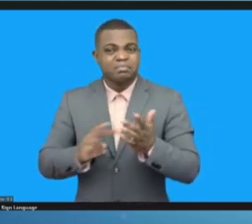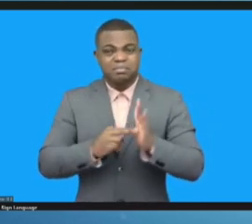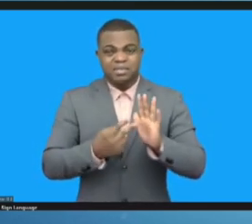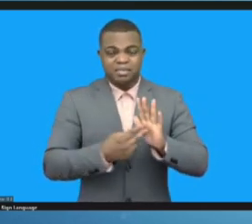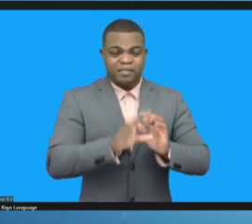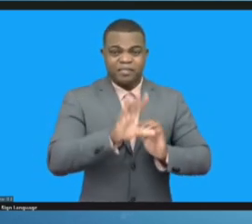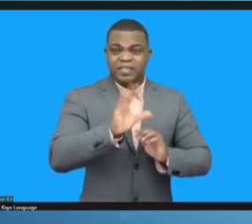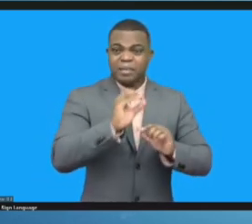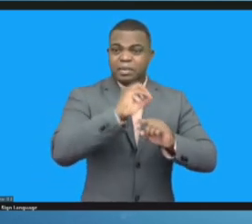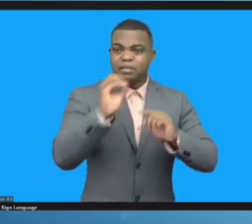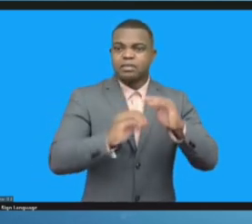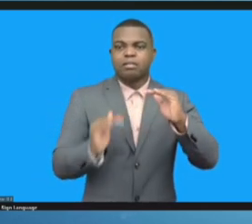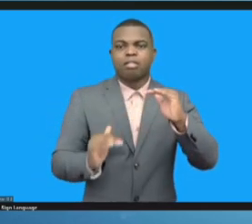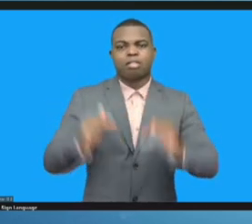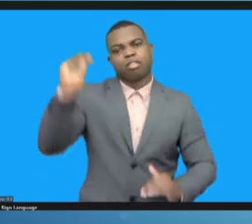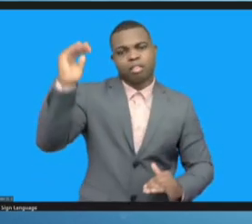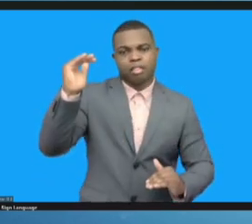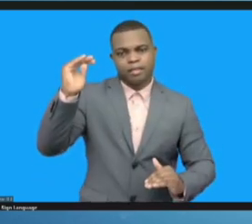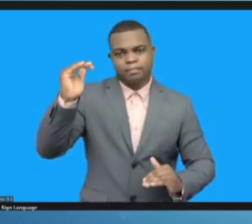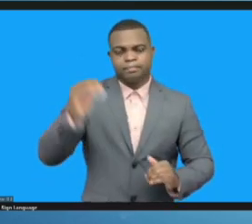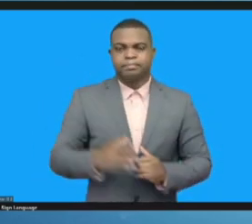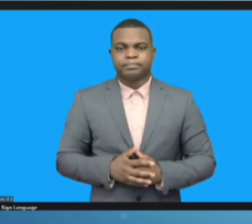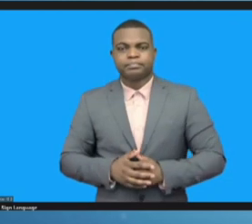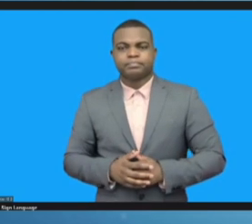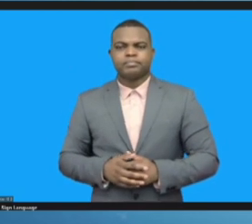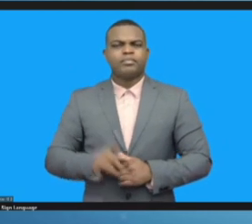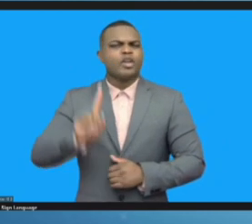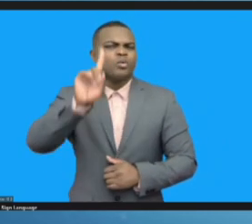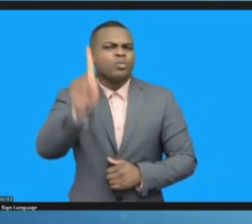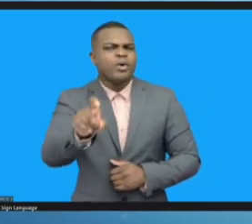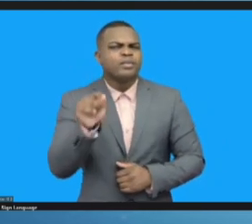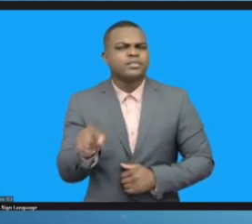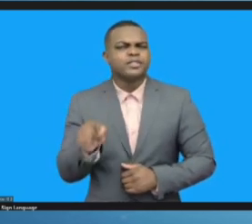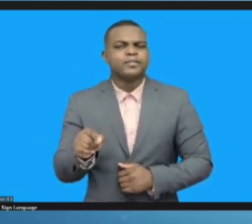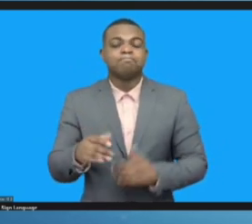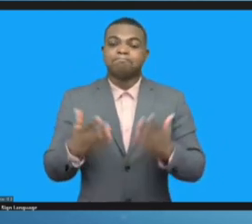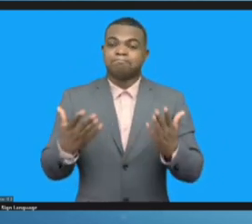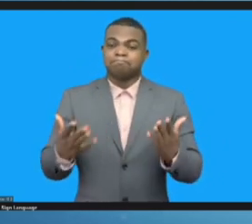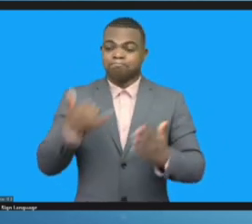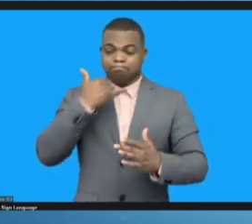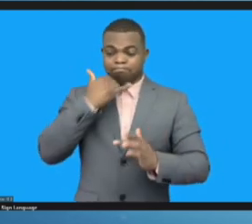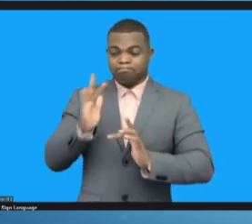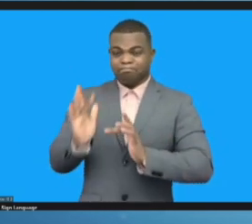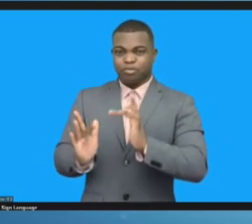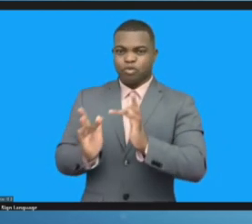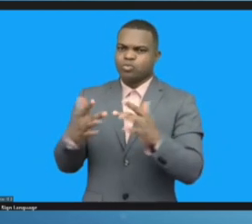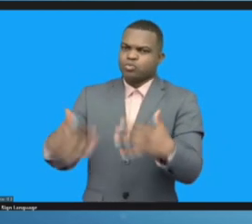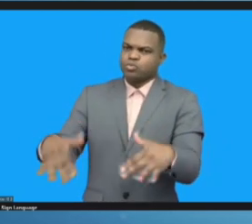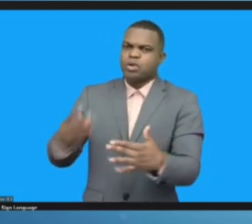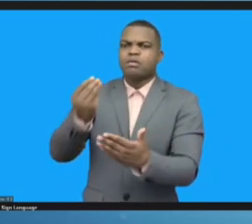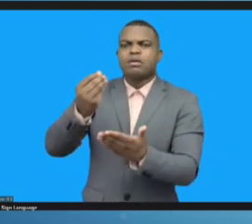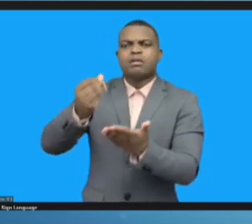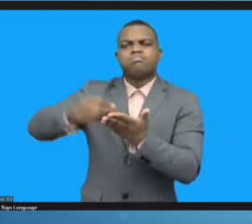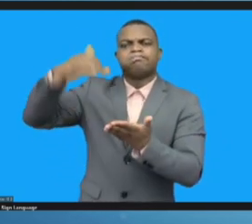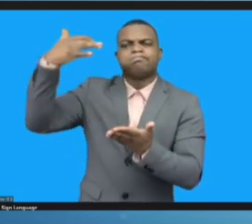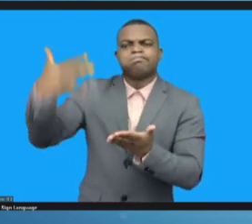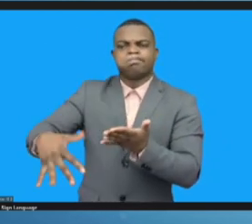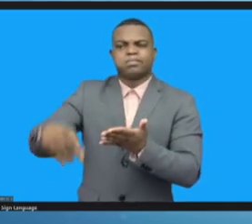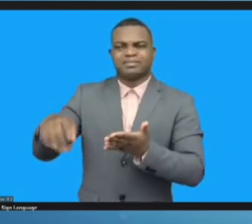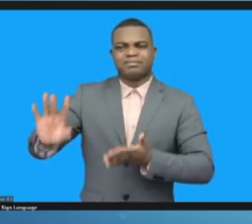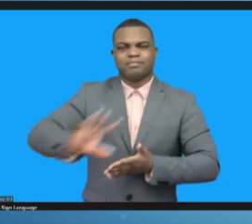margin. The lack of digital and literacy skills is another key barrier to achieving digital inclusion.